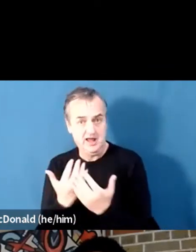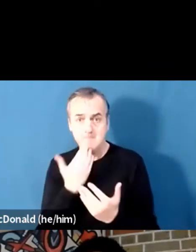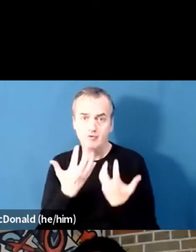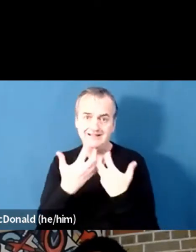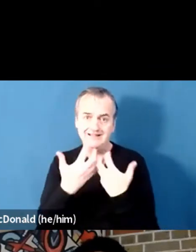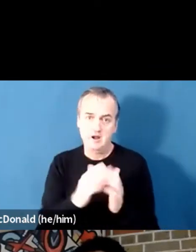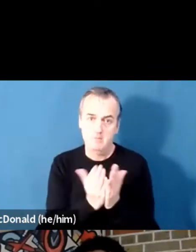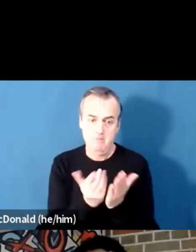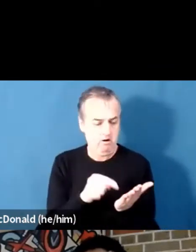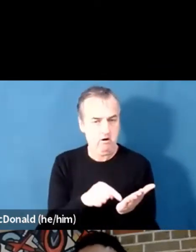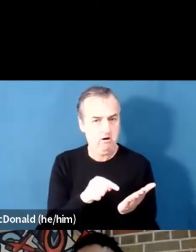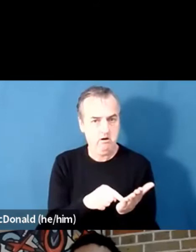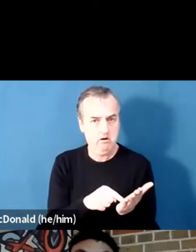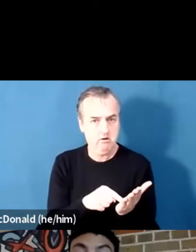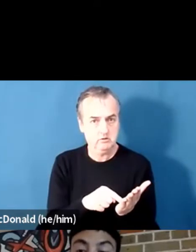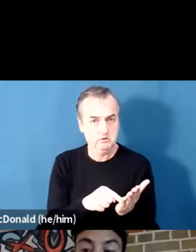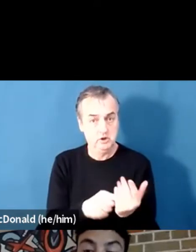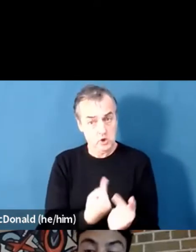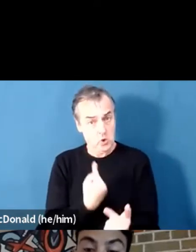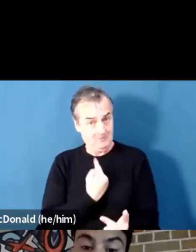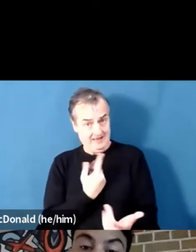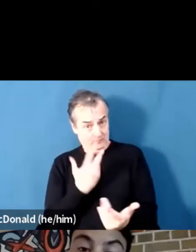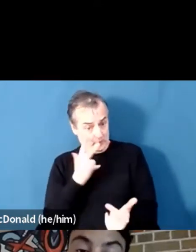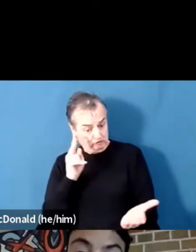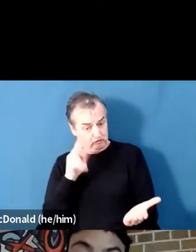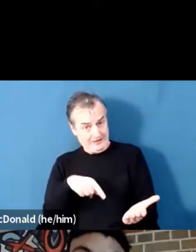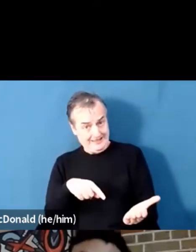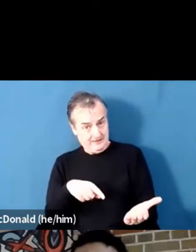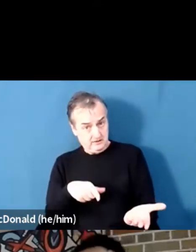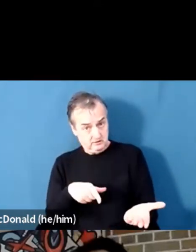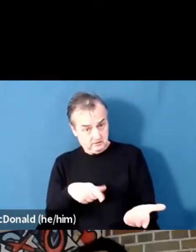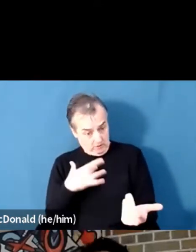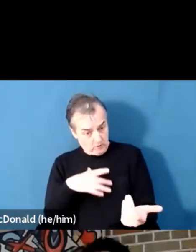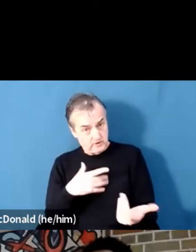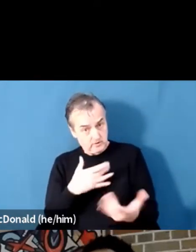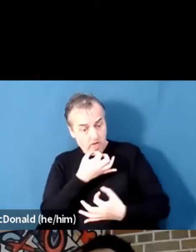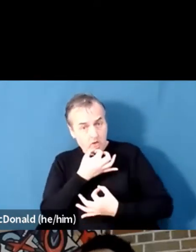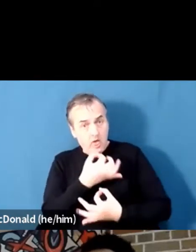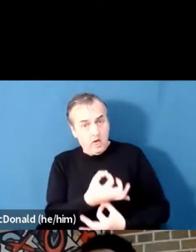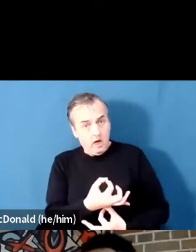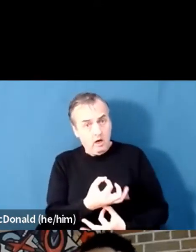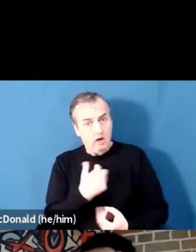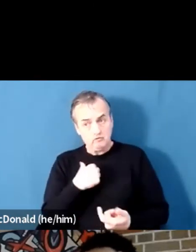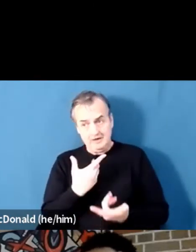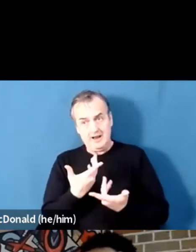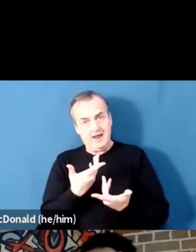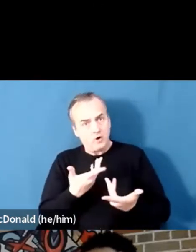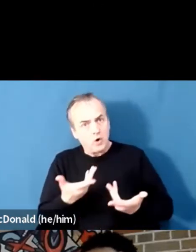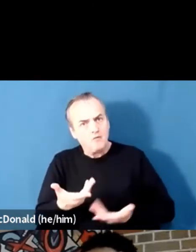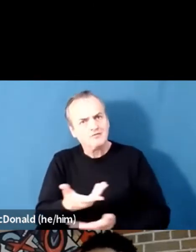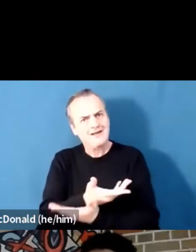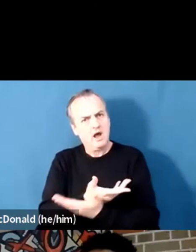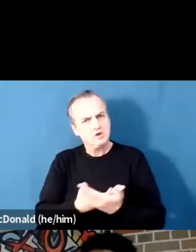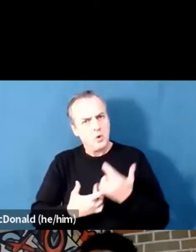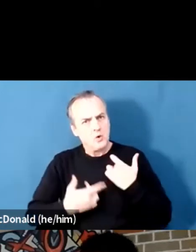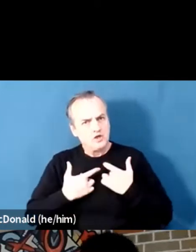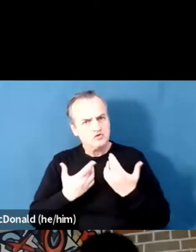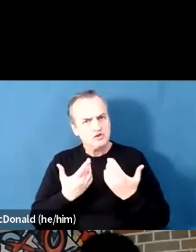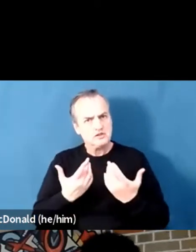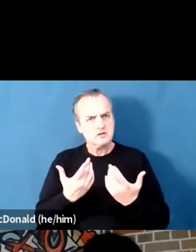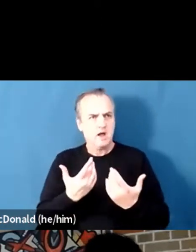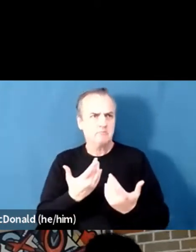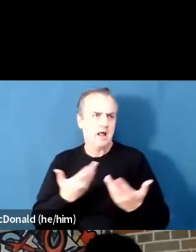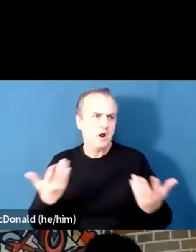I always like, I mean, this is absolutely how I approach something, but I'm very conversational in my pitches. I'm quite